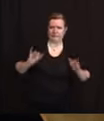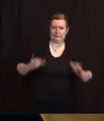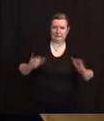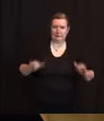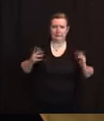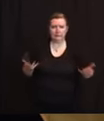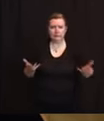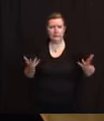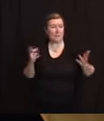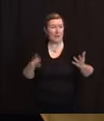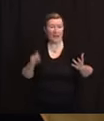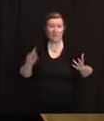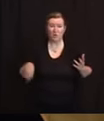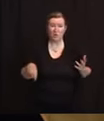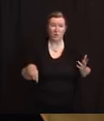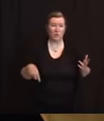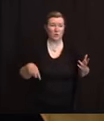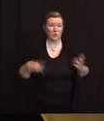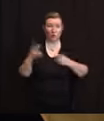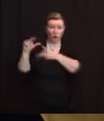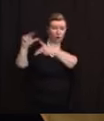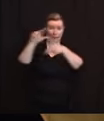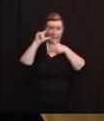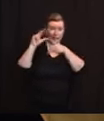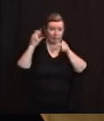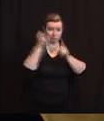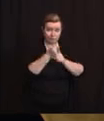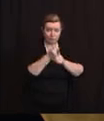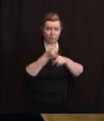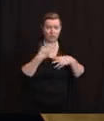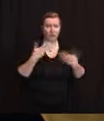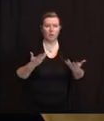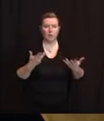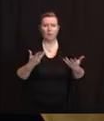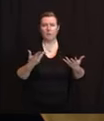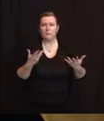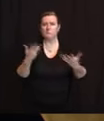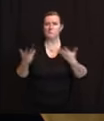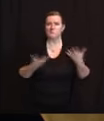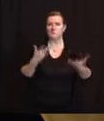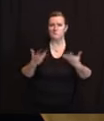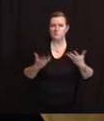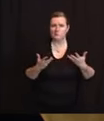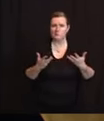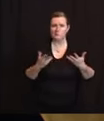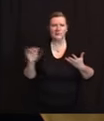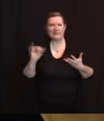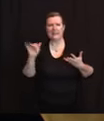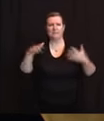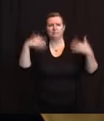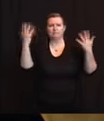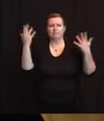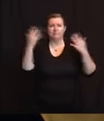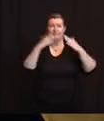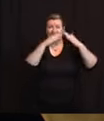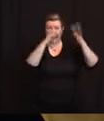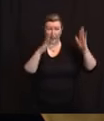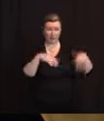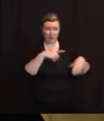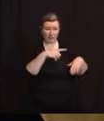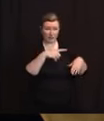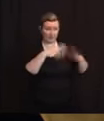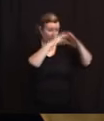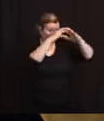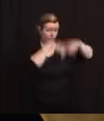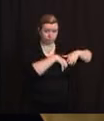when you think about possibly having to do virtual damage assessments by, instead of FEMA folks and troopers going